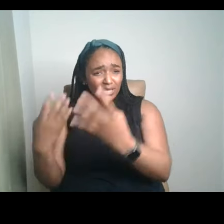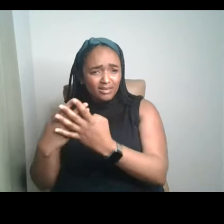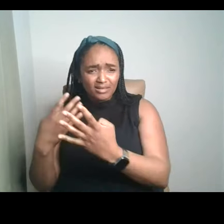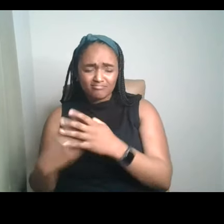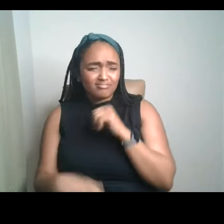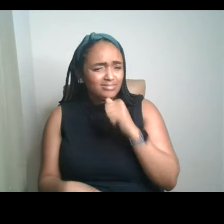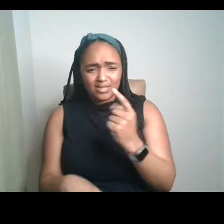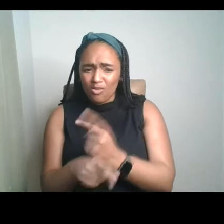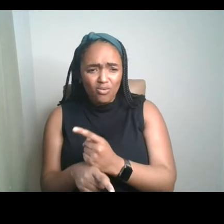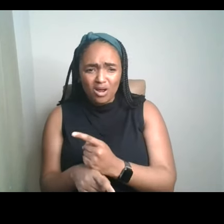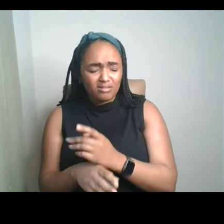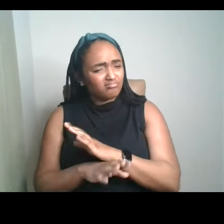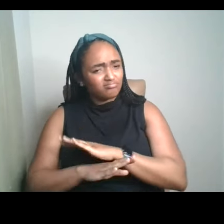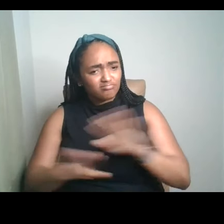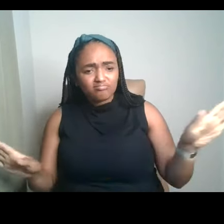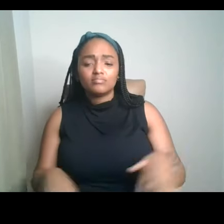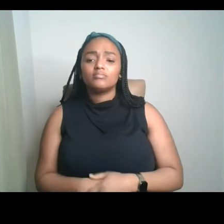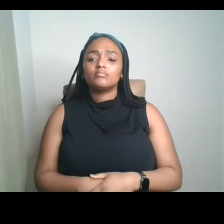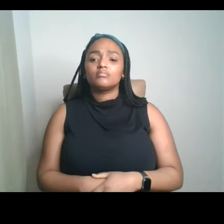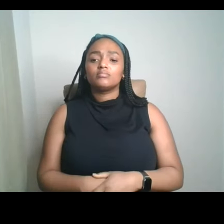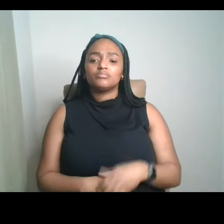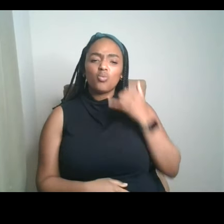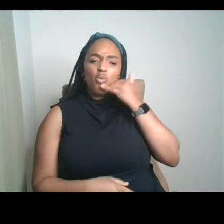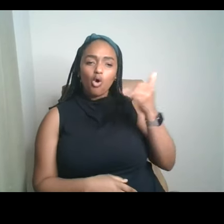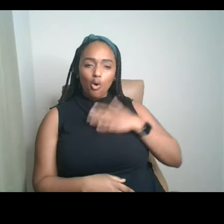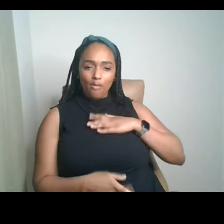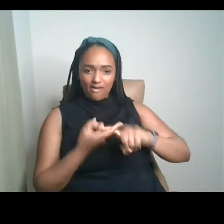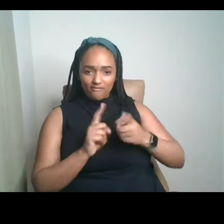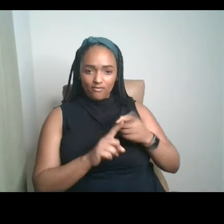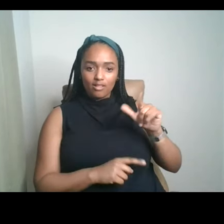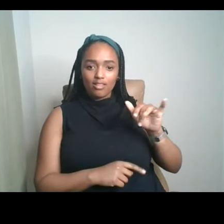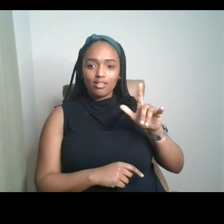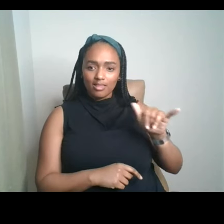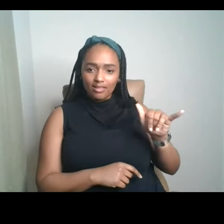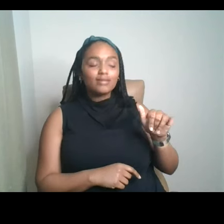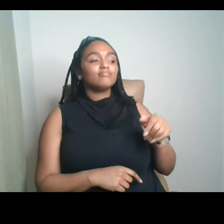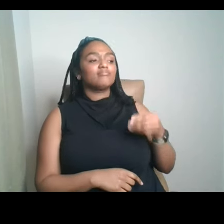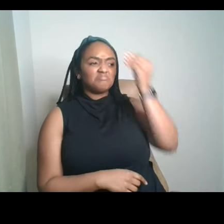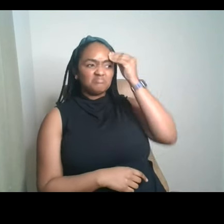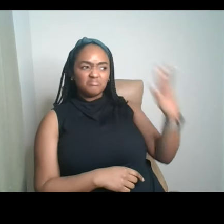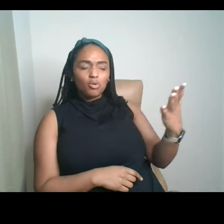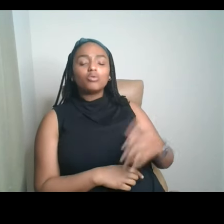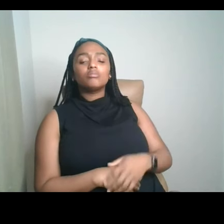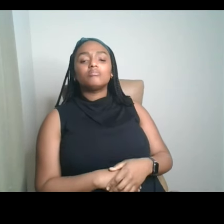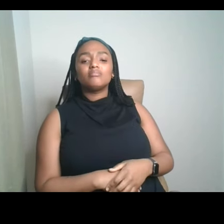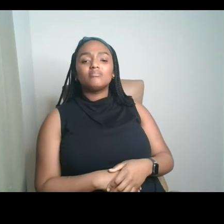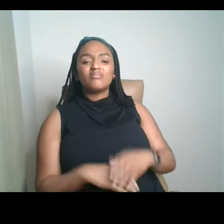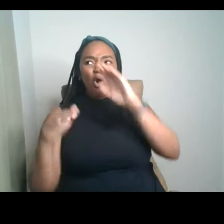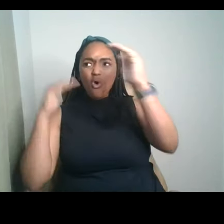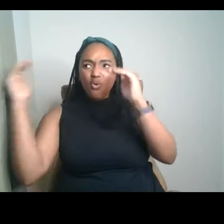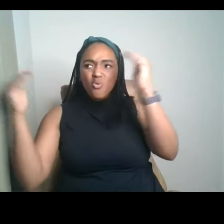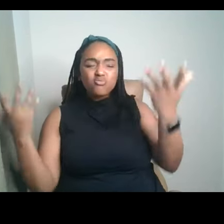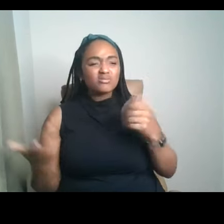we decided that since the adults weren't doing enough, then we needed to get involved. So we decided to make